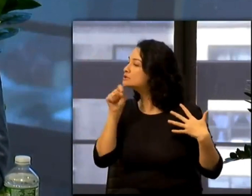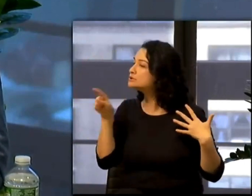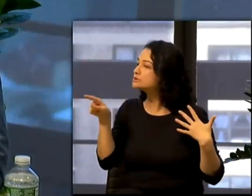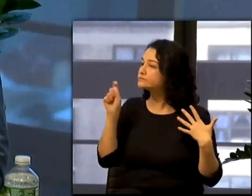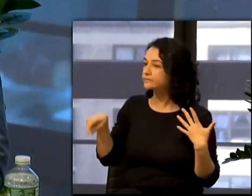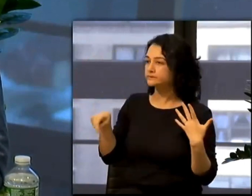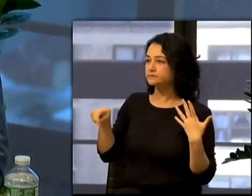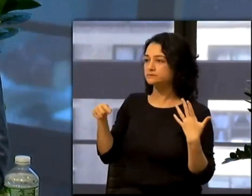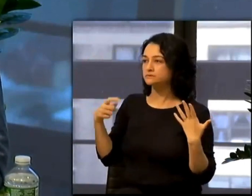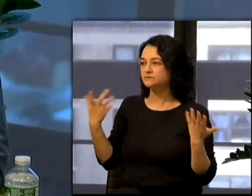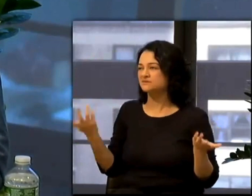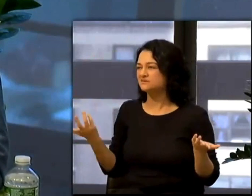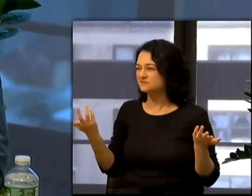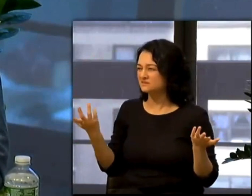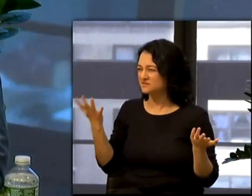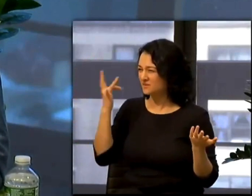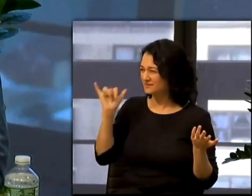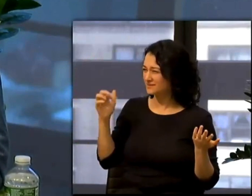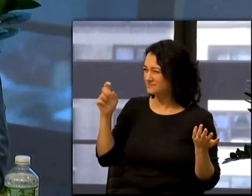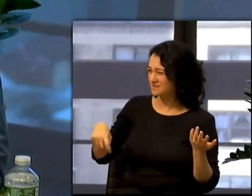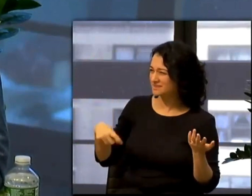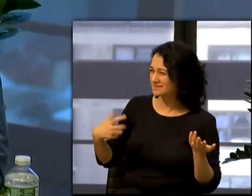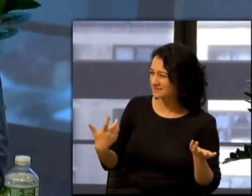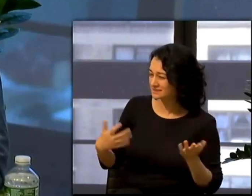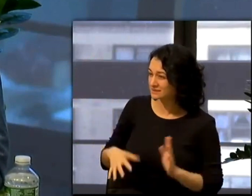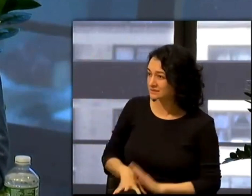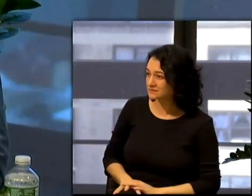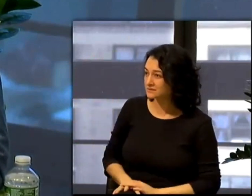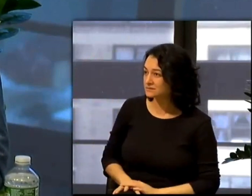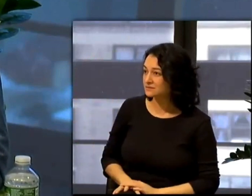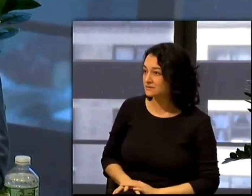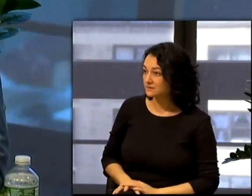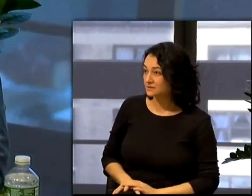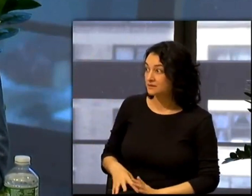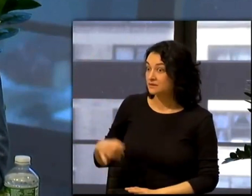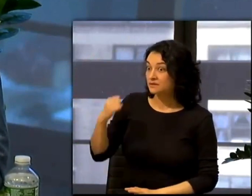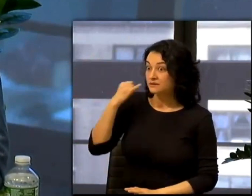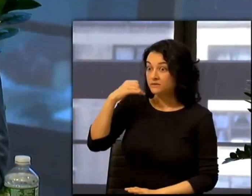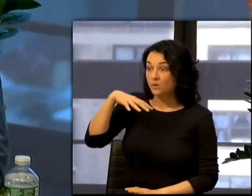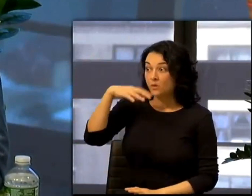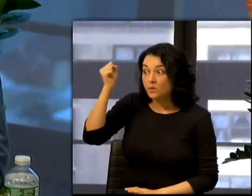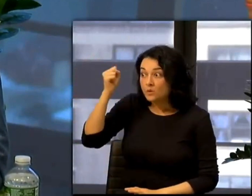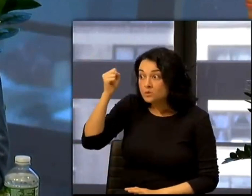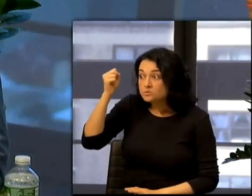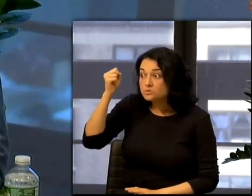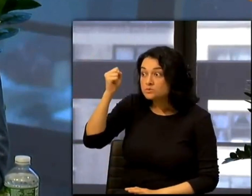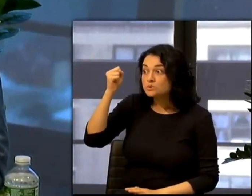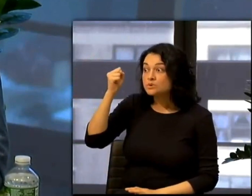color at higher risk of not receiving care.